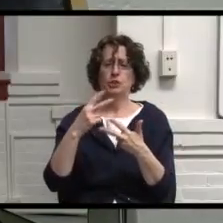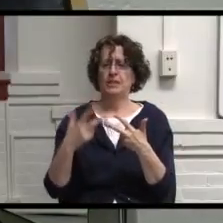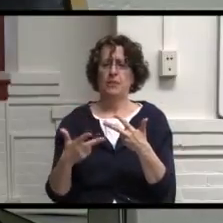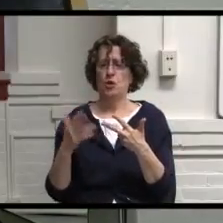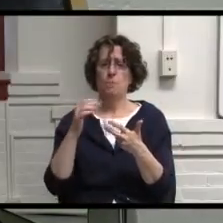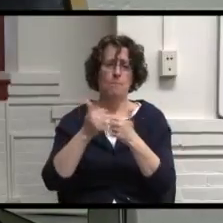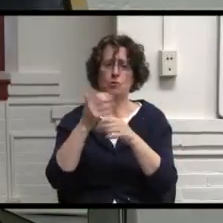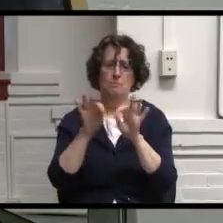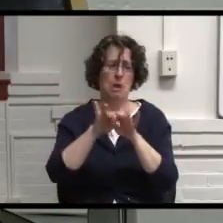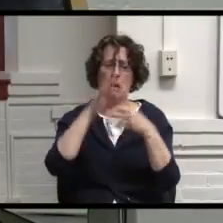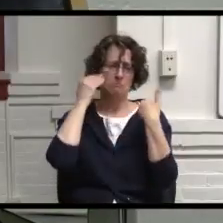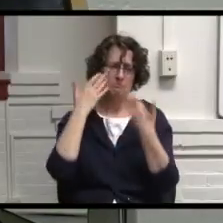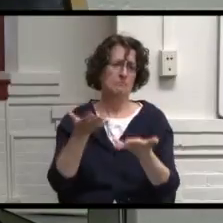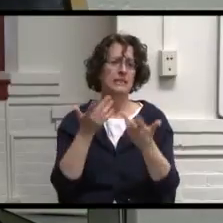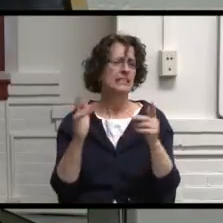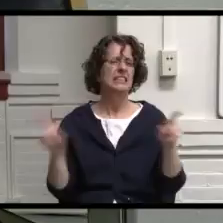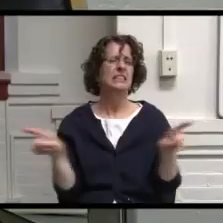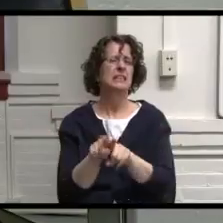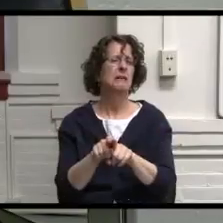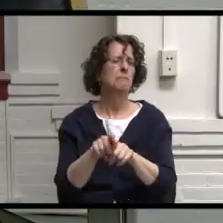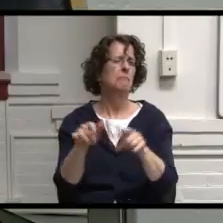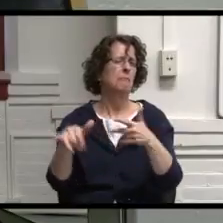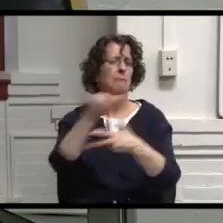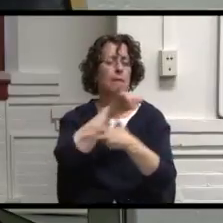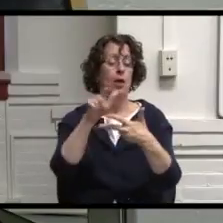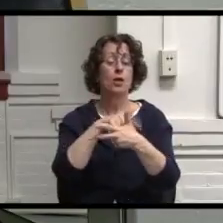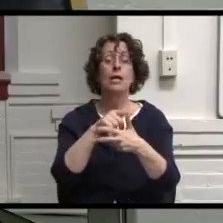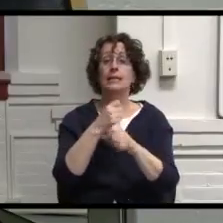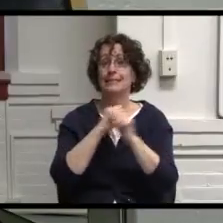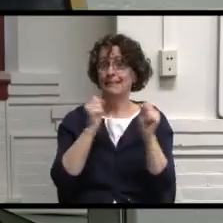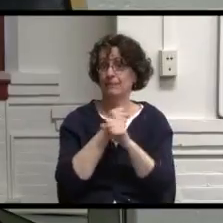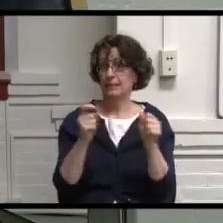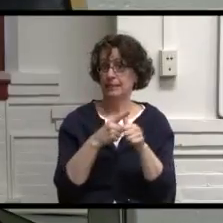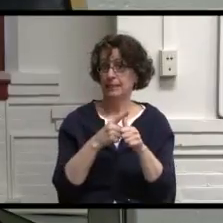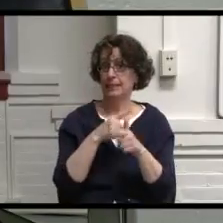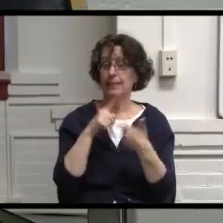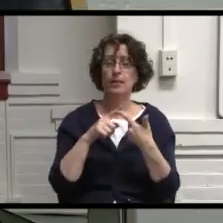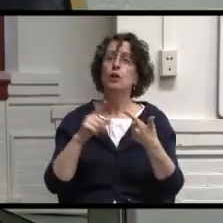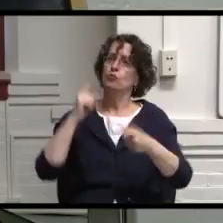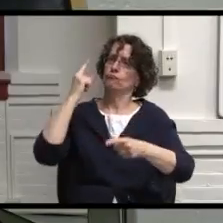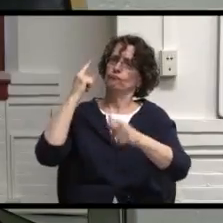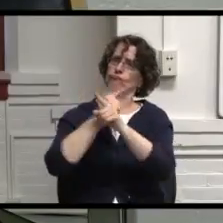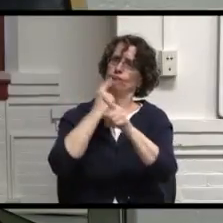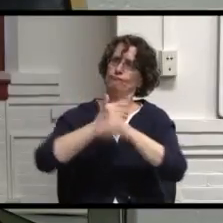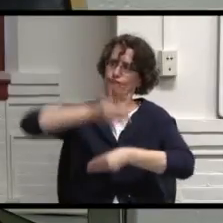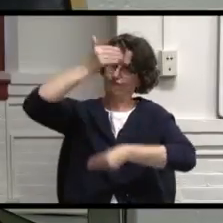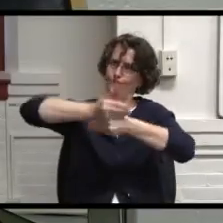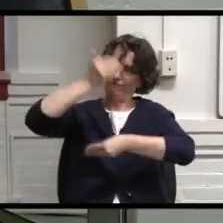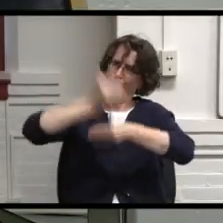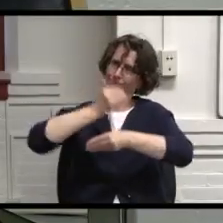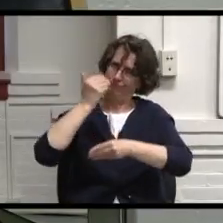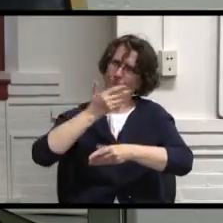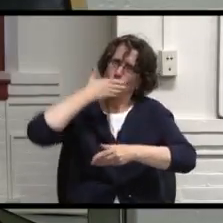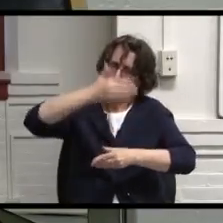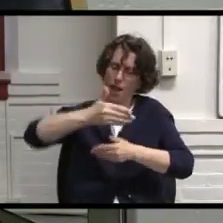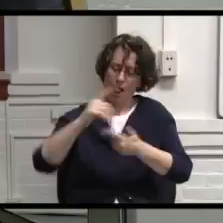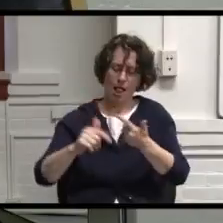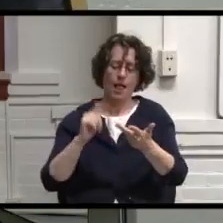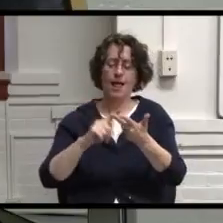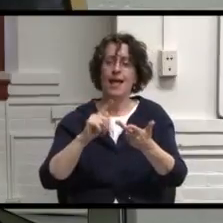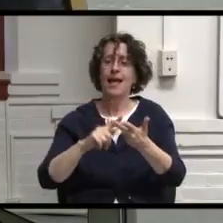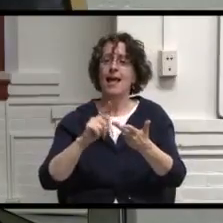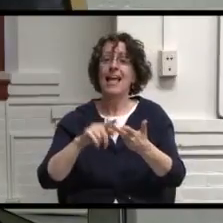3, because they're all equal to us. Number 1, safety. Number 2, functioning. And 3, the energy benefits that we'd receive from